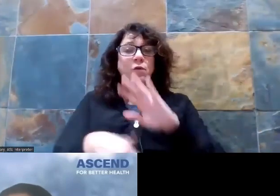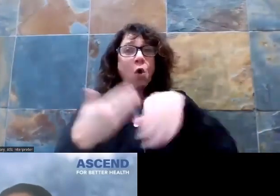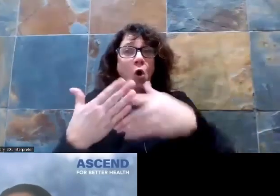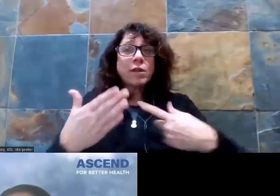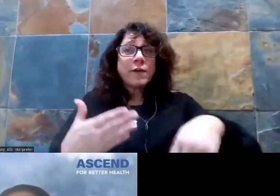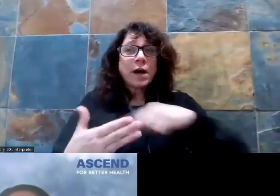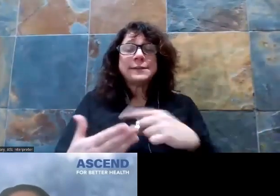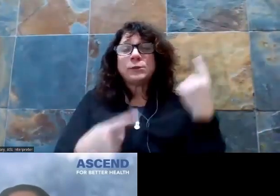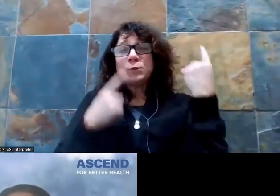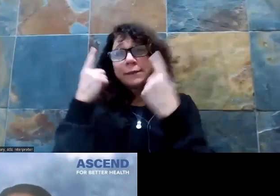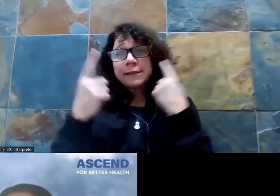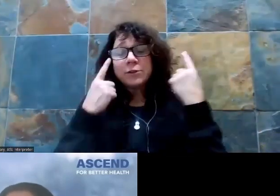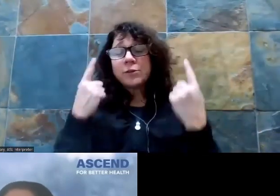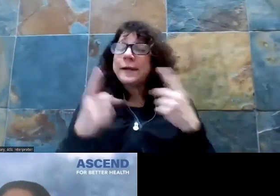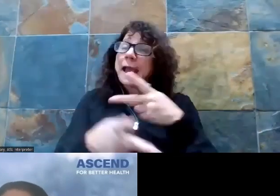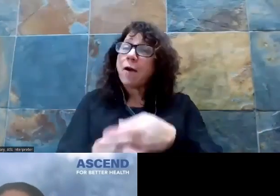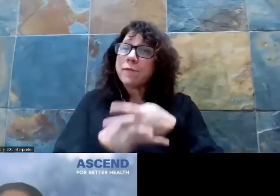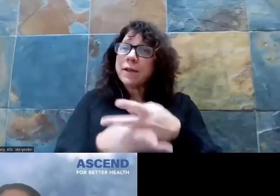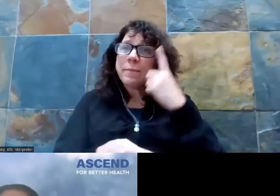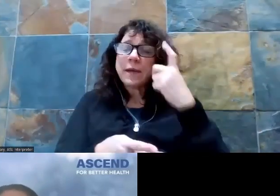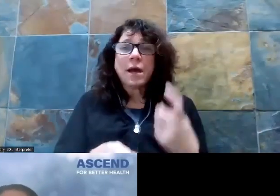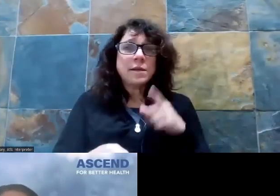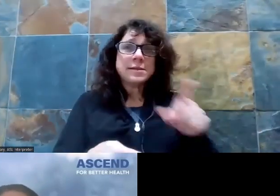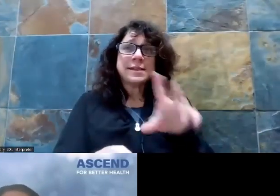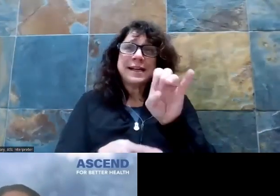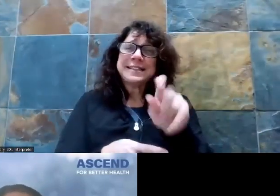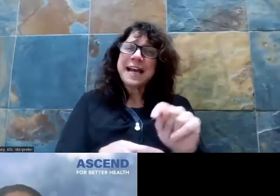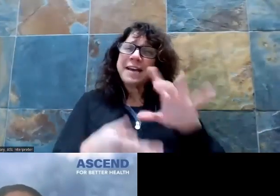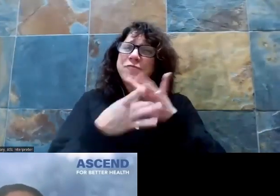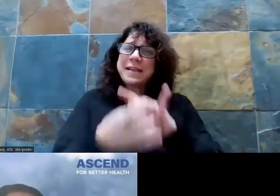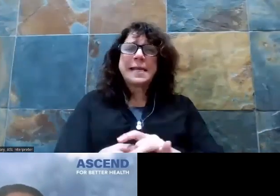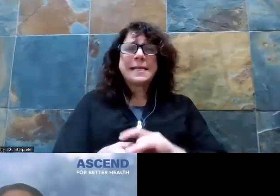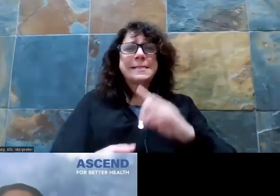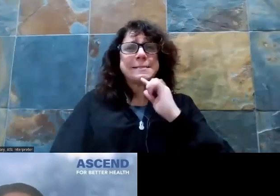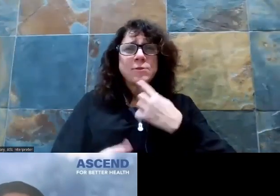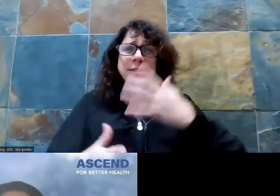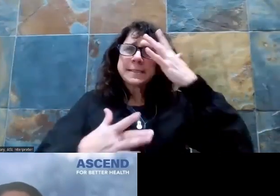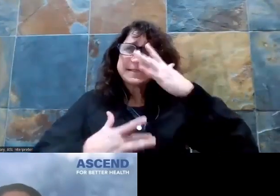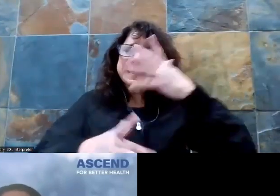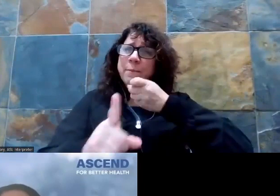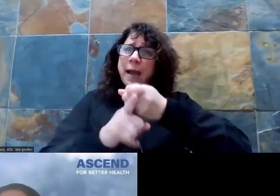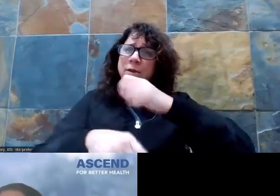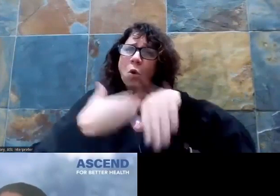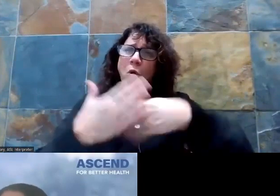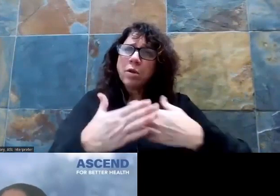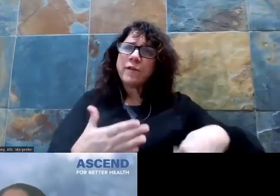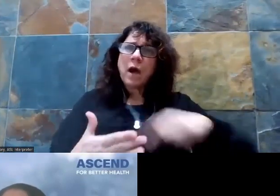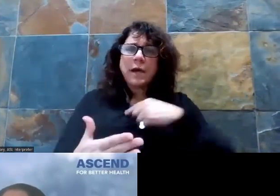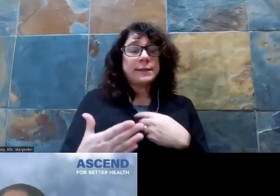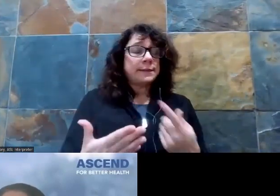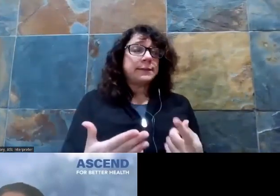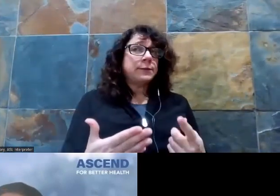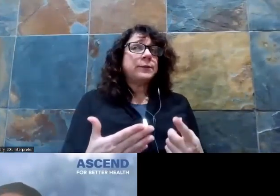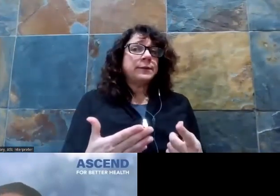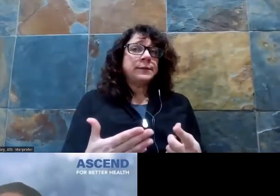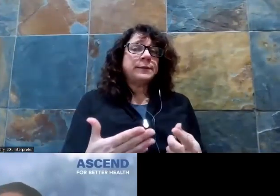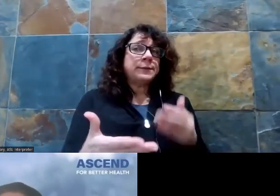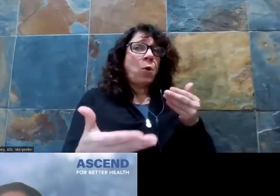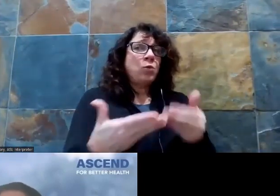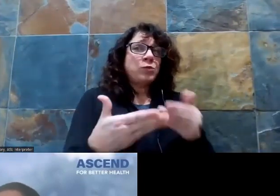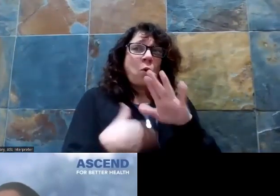us to consider this very carefully, because diet-related chronic diseases impacts all of us, or nearly all of us.